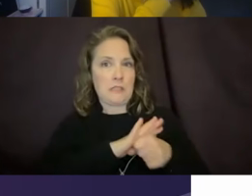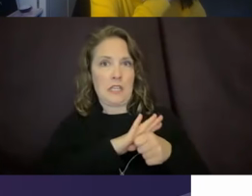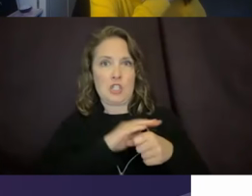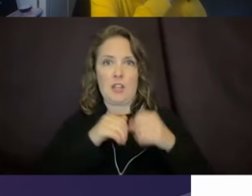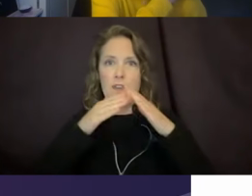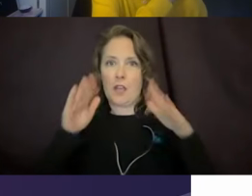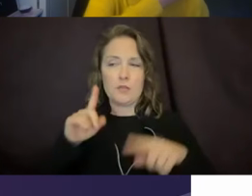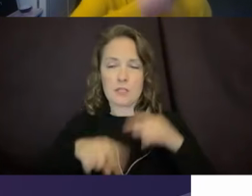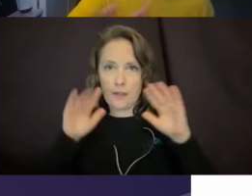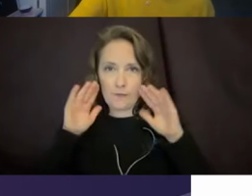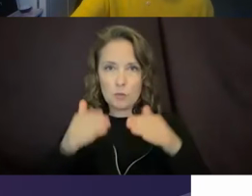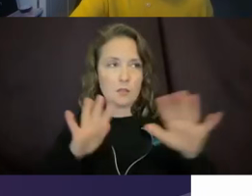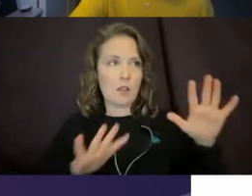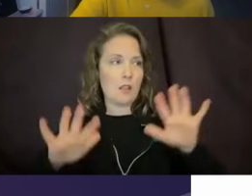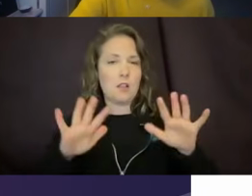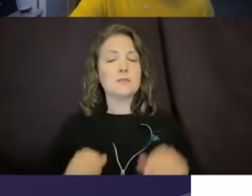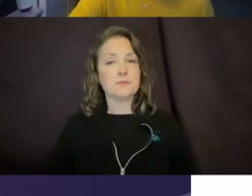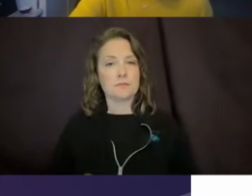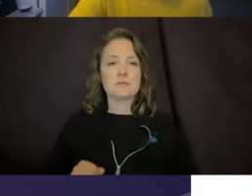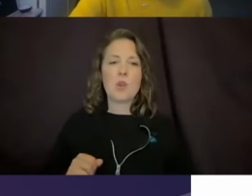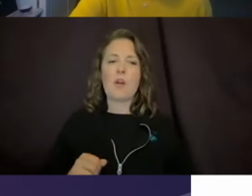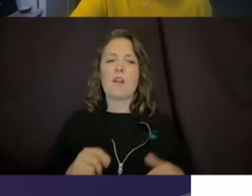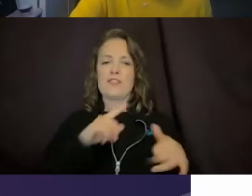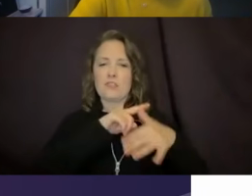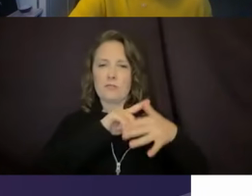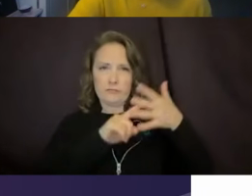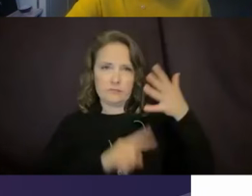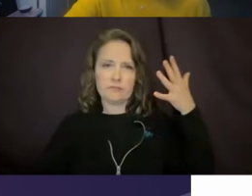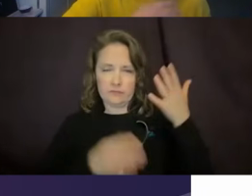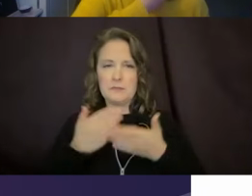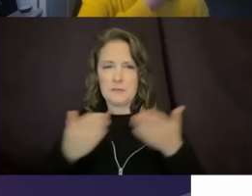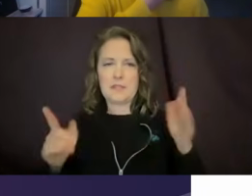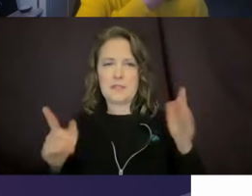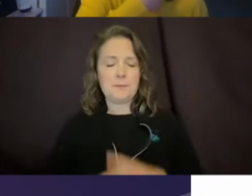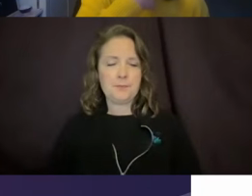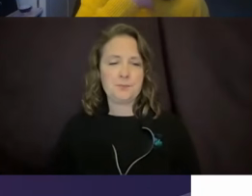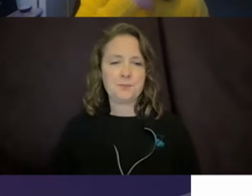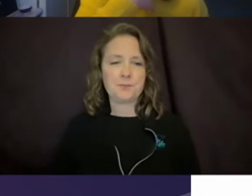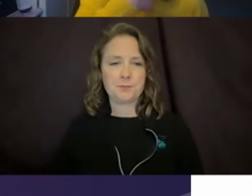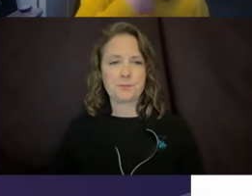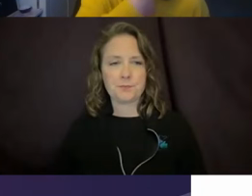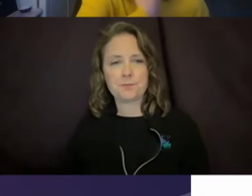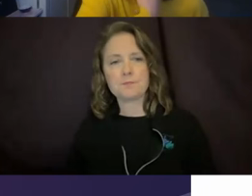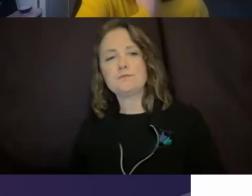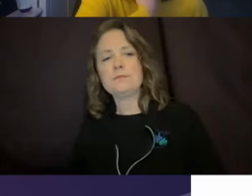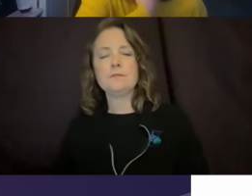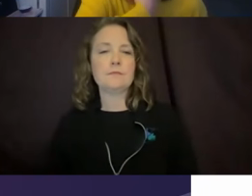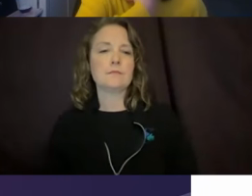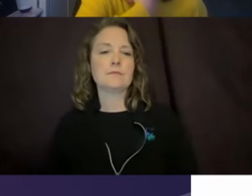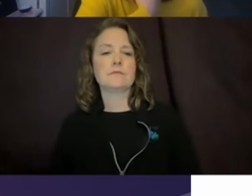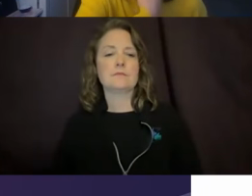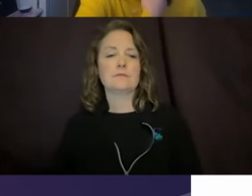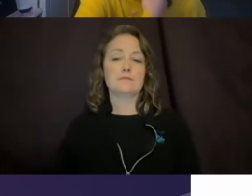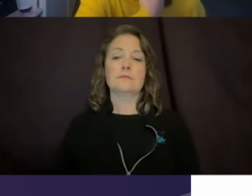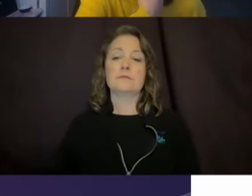can't focus. And so those are some things that come up as well. We also have a lot of other things on the